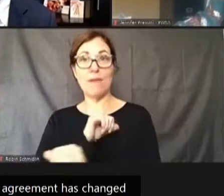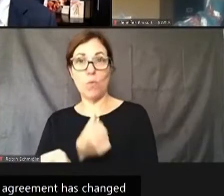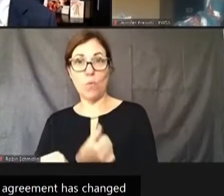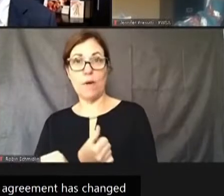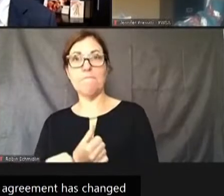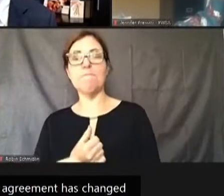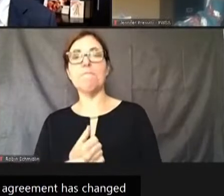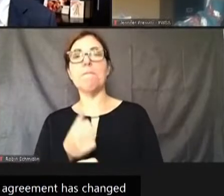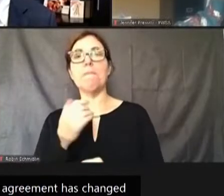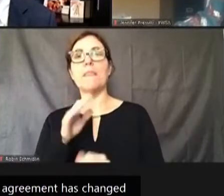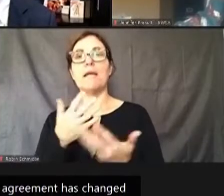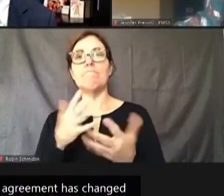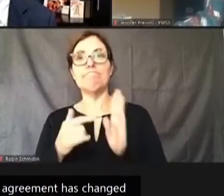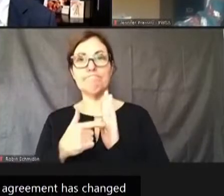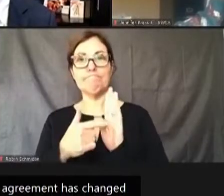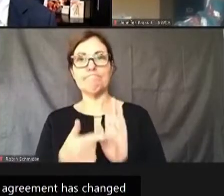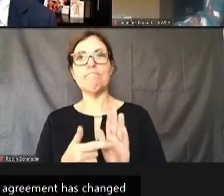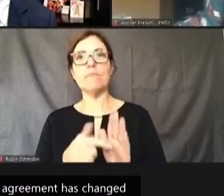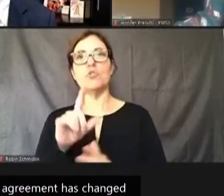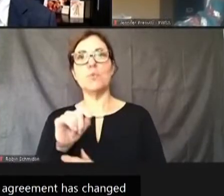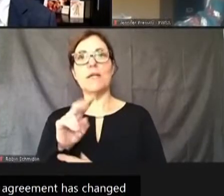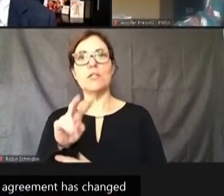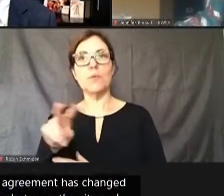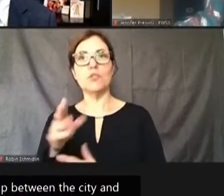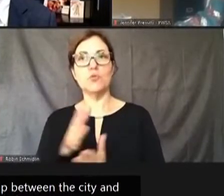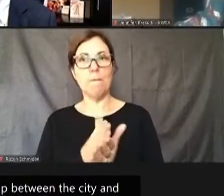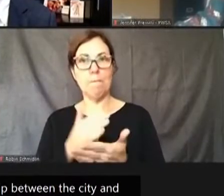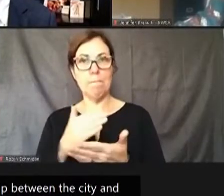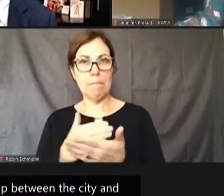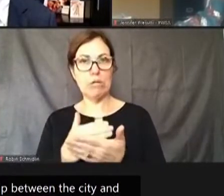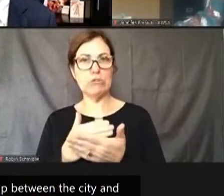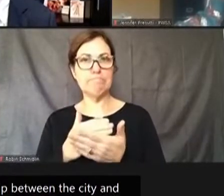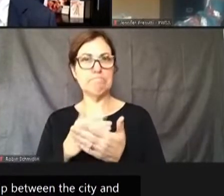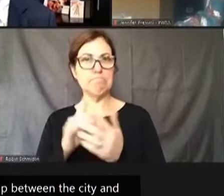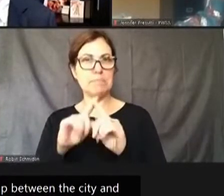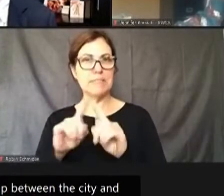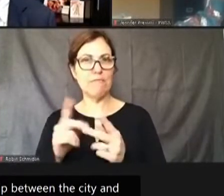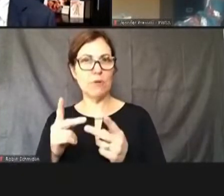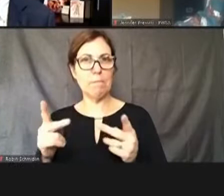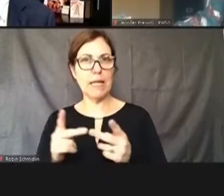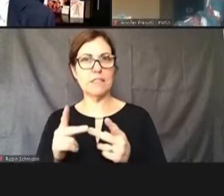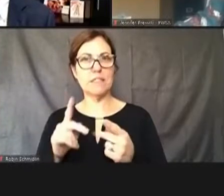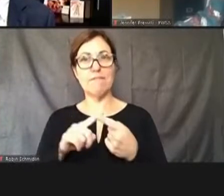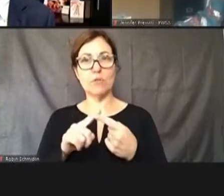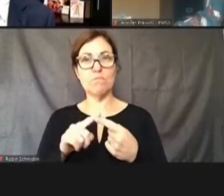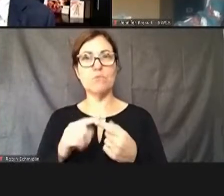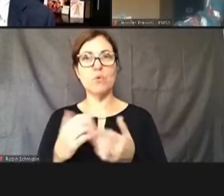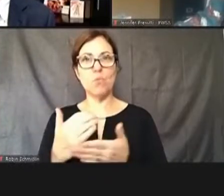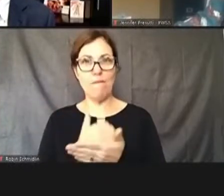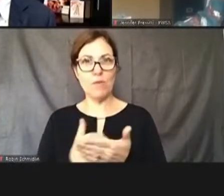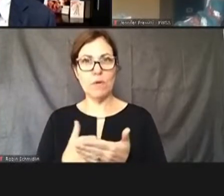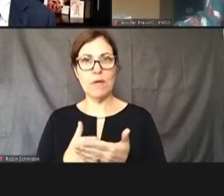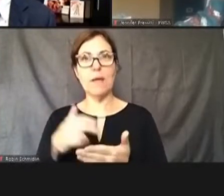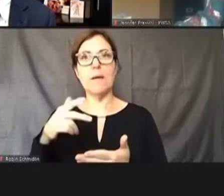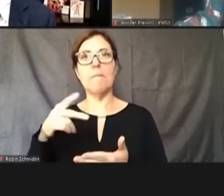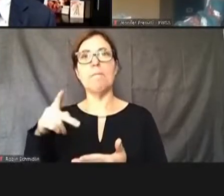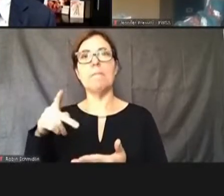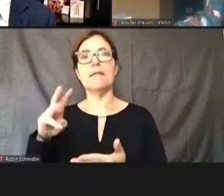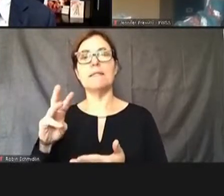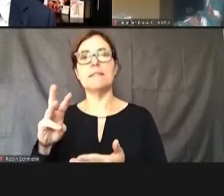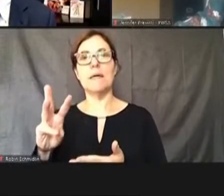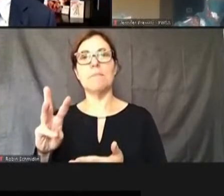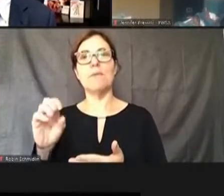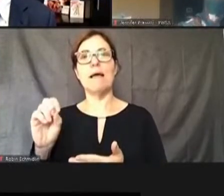in the 22 budget in a number of places. First, revenue. Pittsburgh Water and Sewer Authority